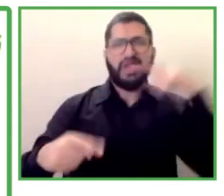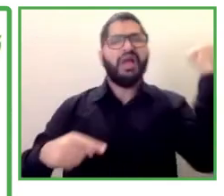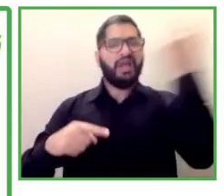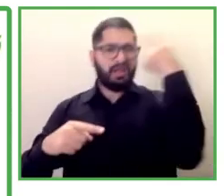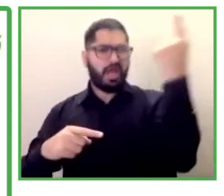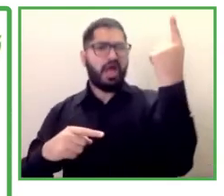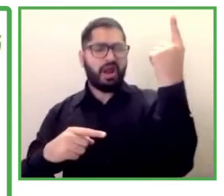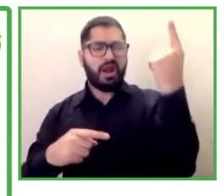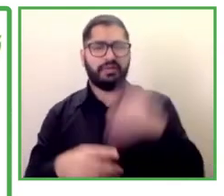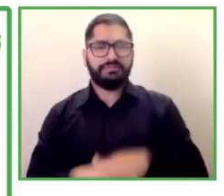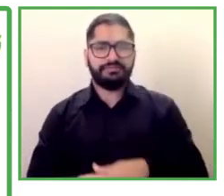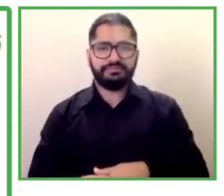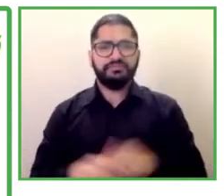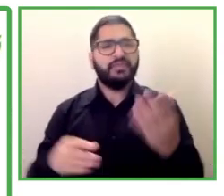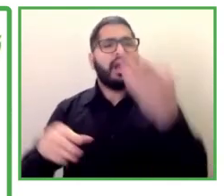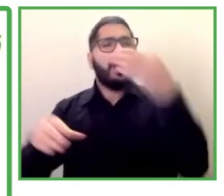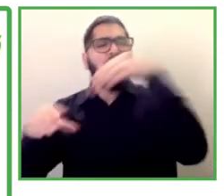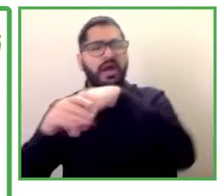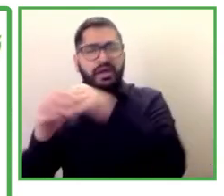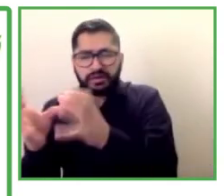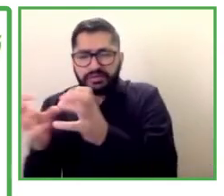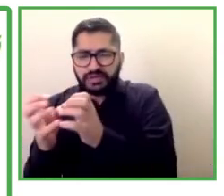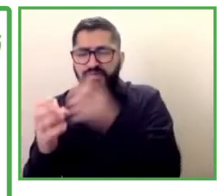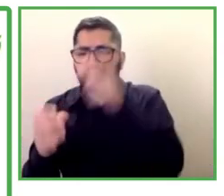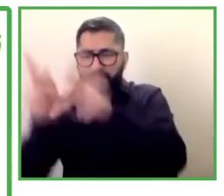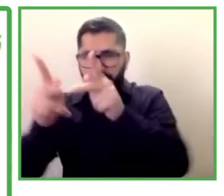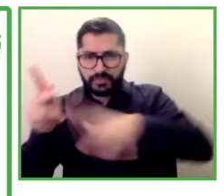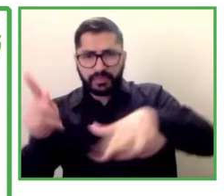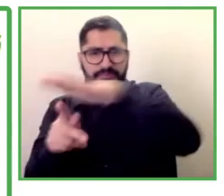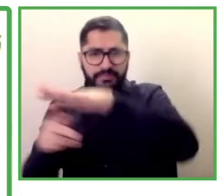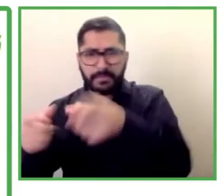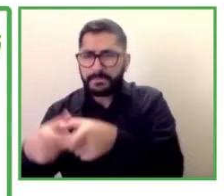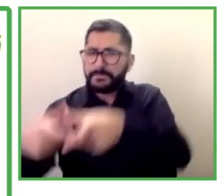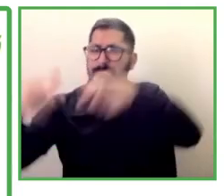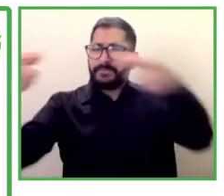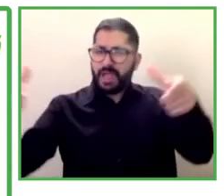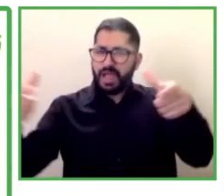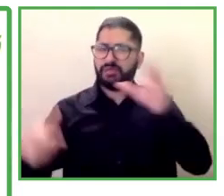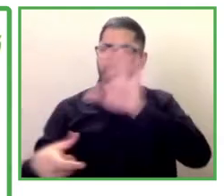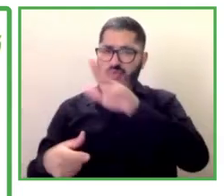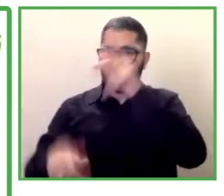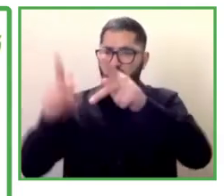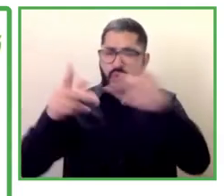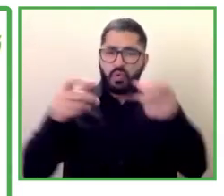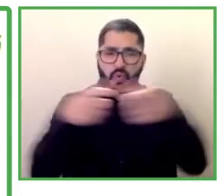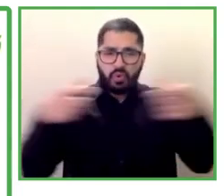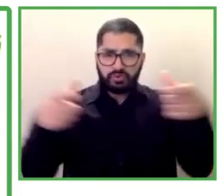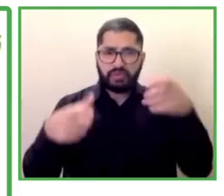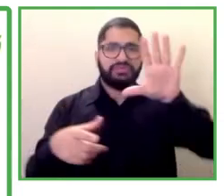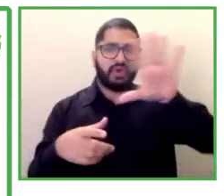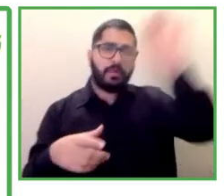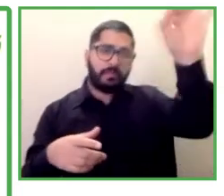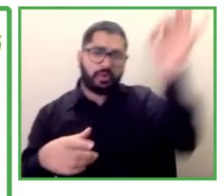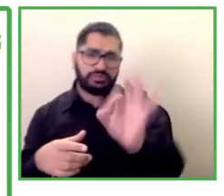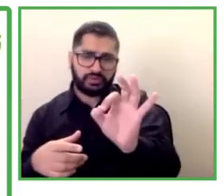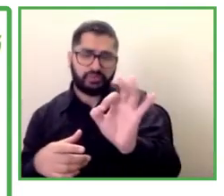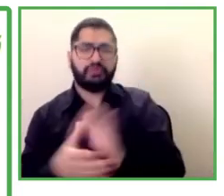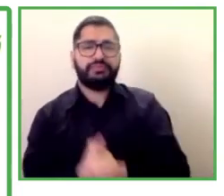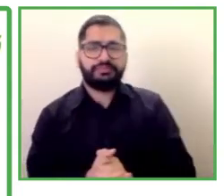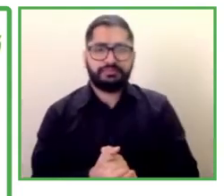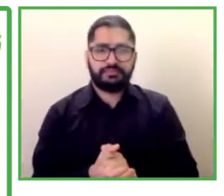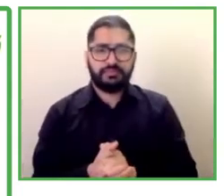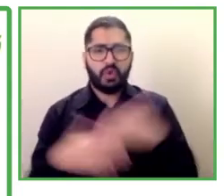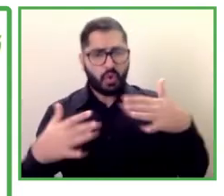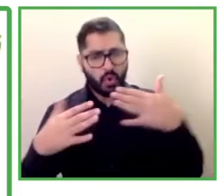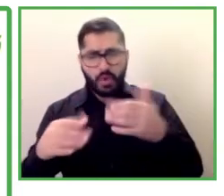reserved as a best practice a higher quota than the one that we have, that was it was a 5%. And the best practice